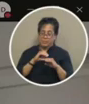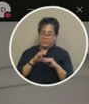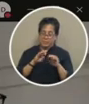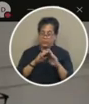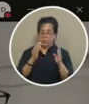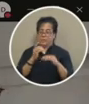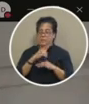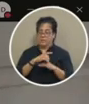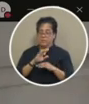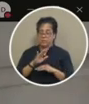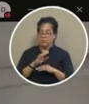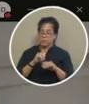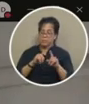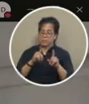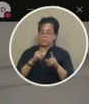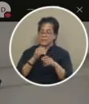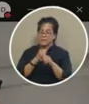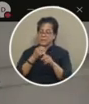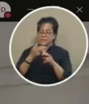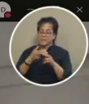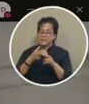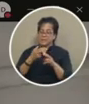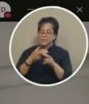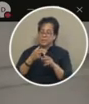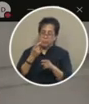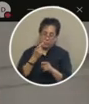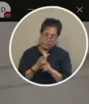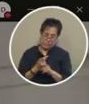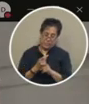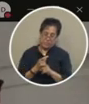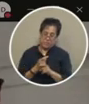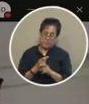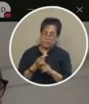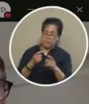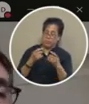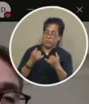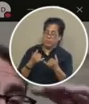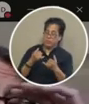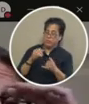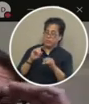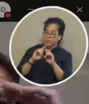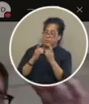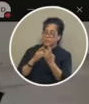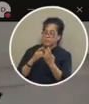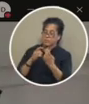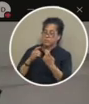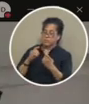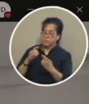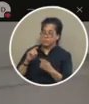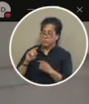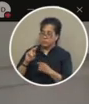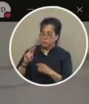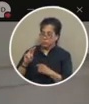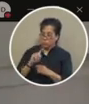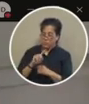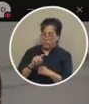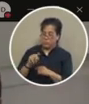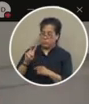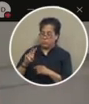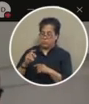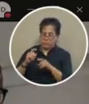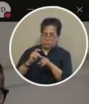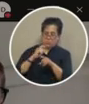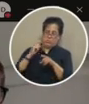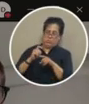I'm just saying that let's get the name right. Right now, Representative Vanillo and Representative Schwartzbein, you don't know how the calls that I'm getting,